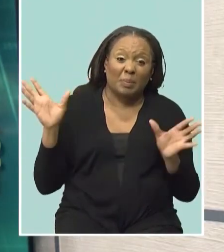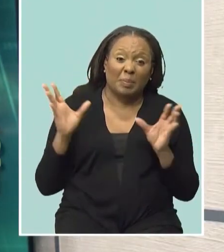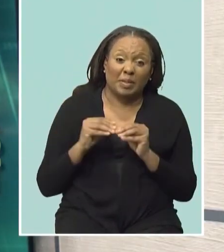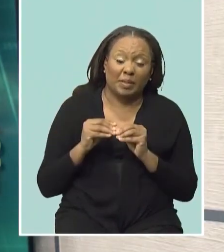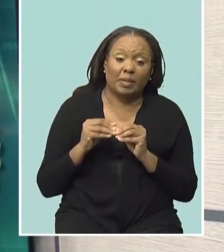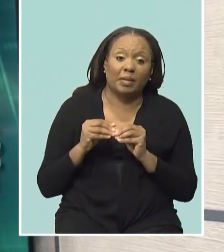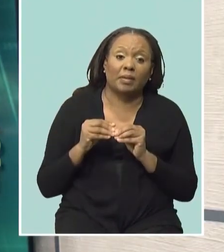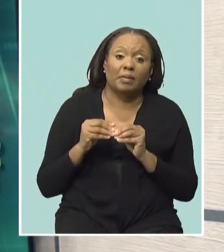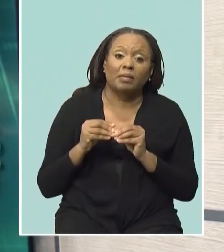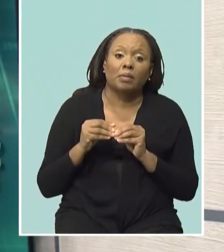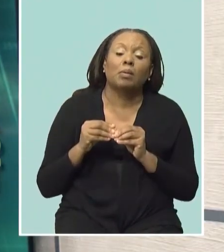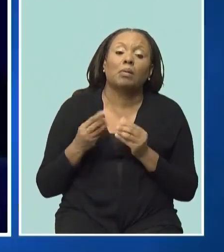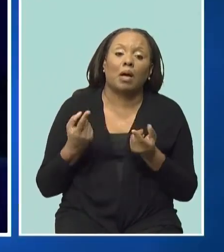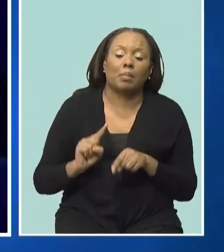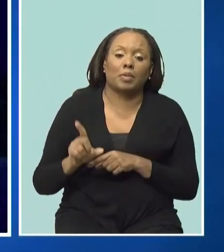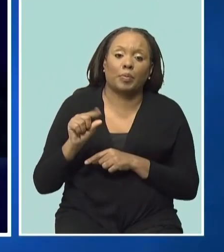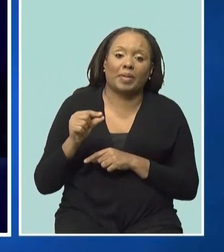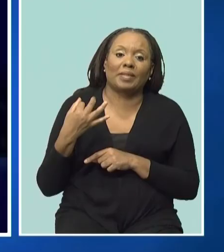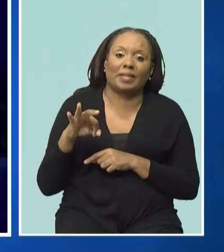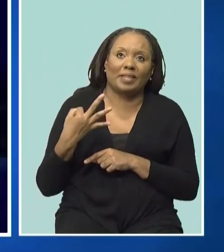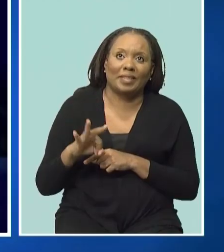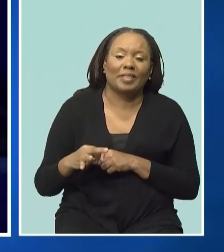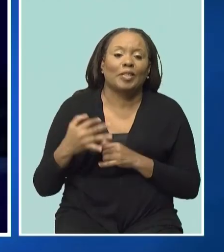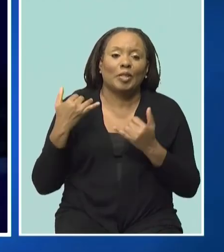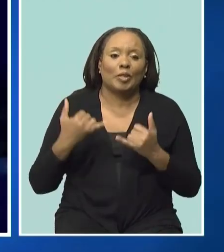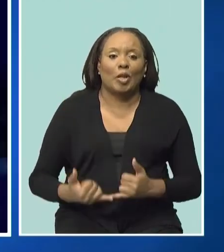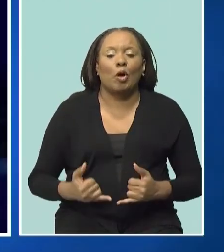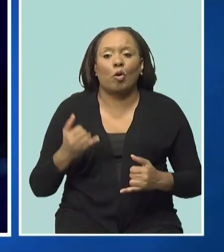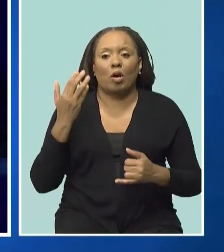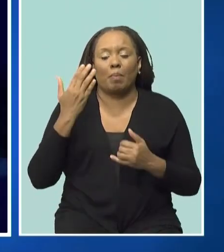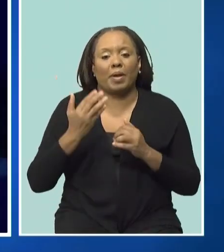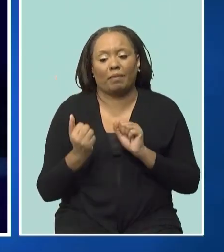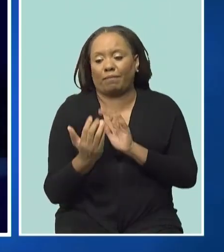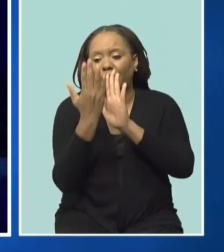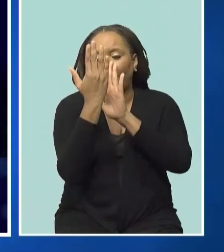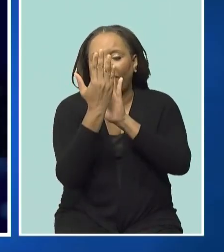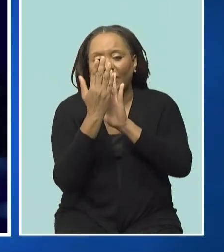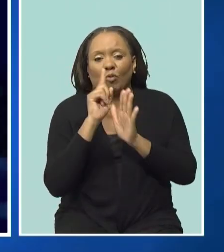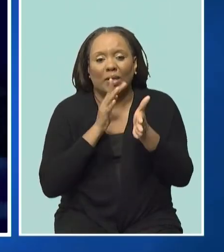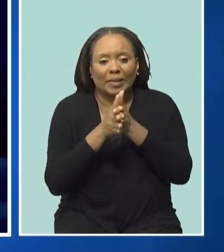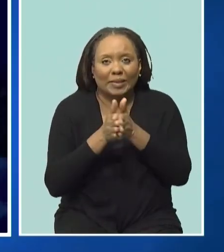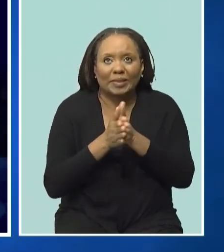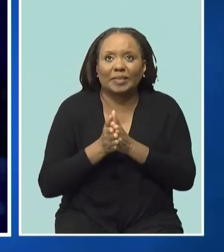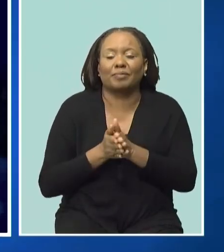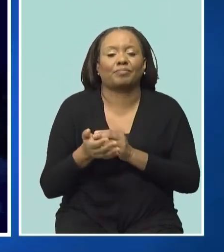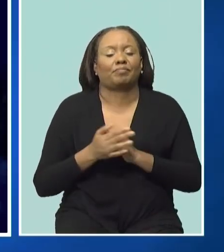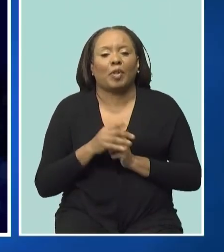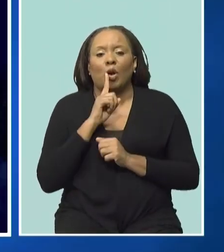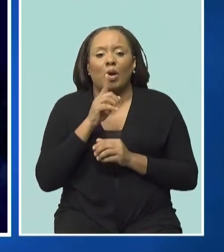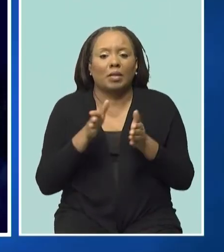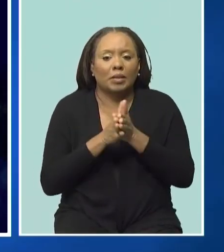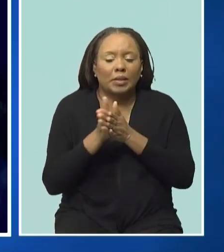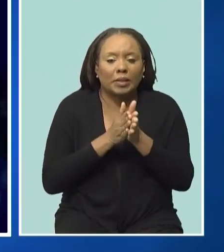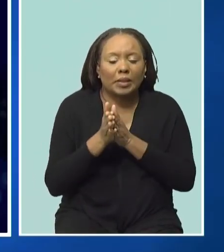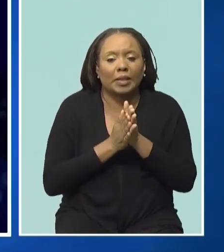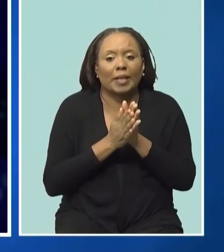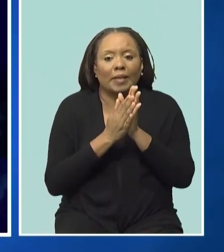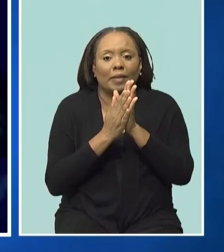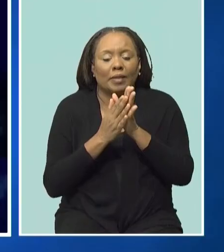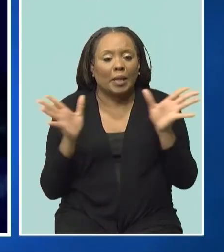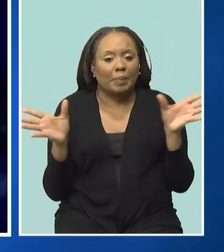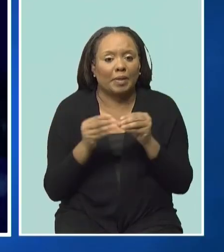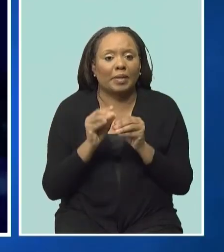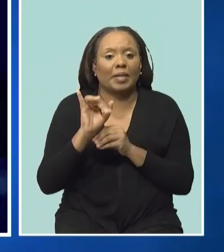are high. Our members across the region are looking forward to regrouping in person in Grenada come June. And